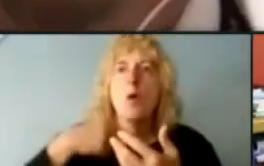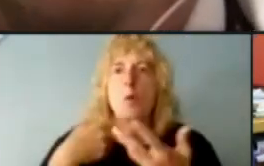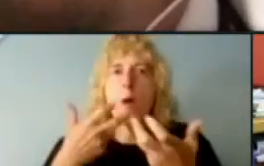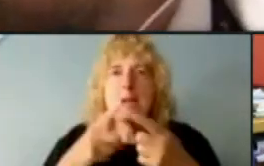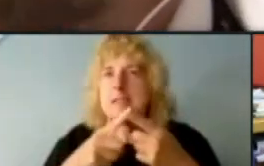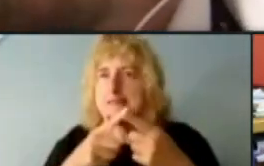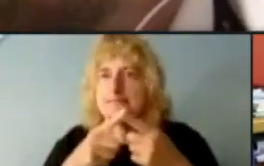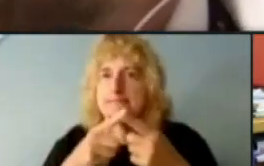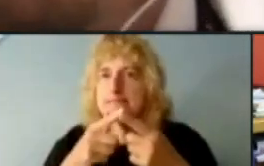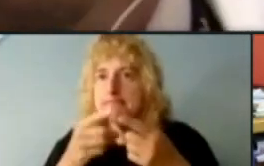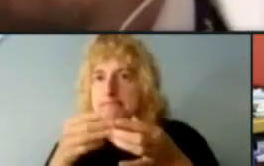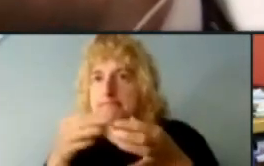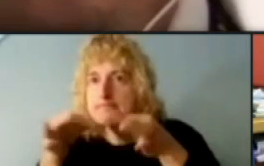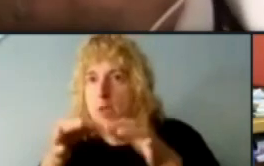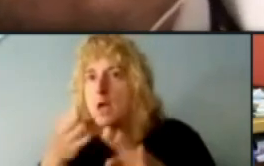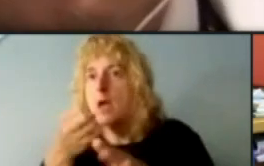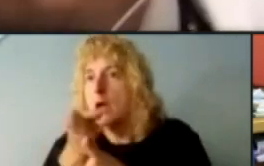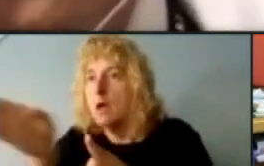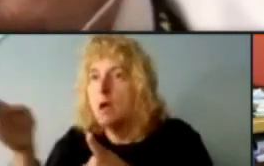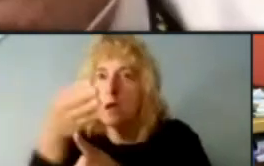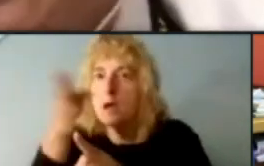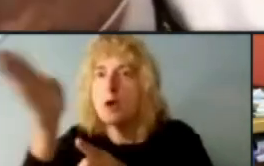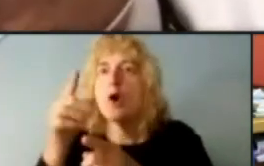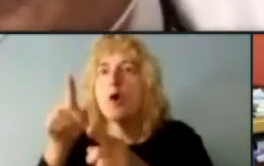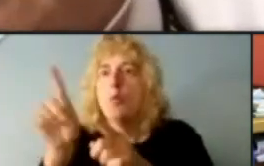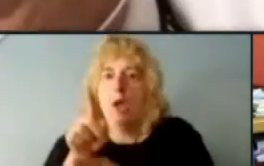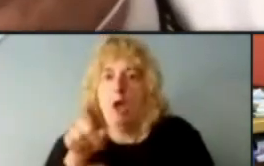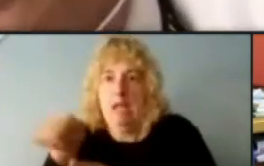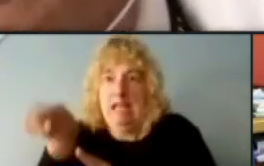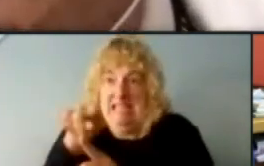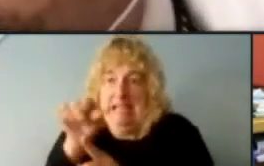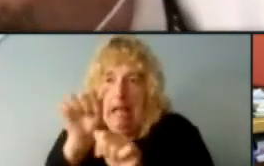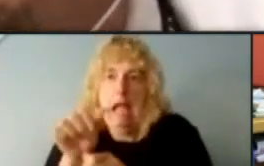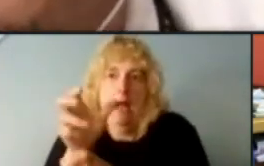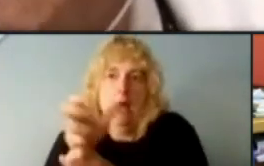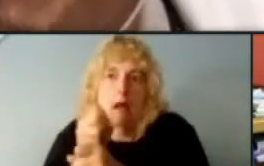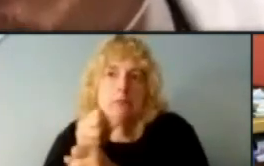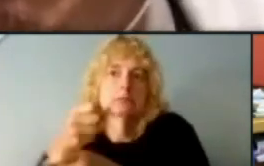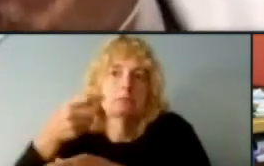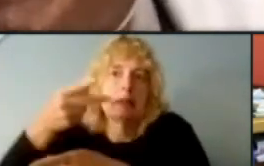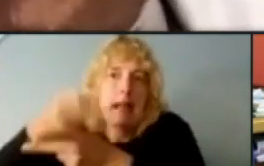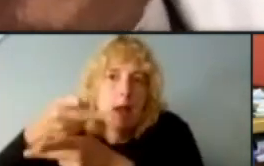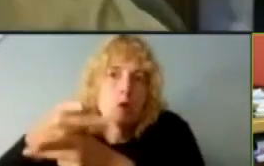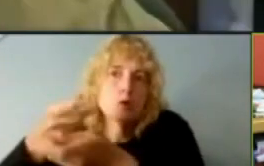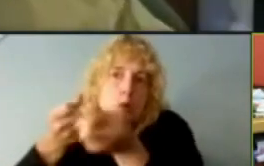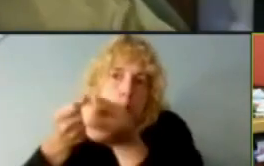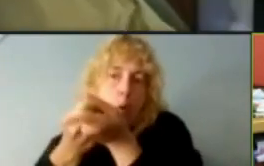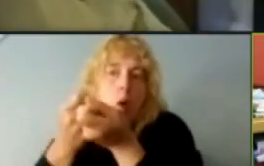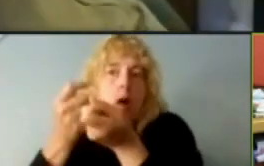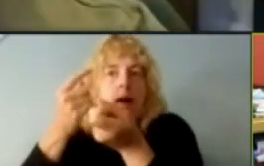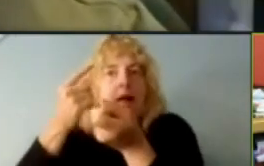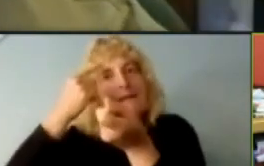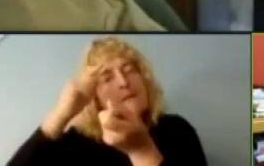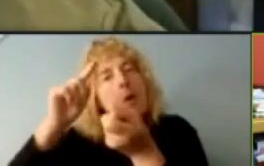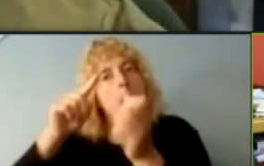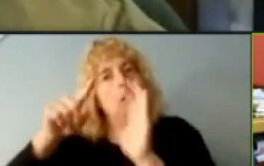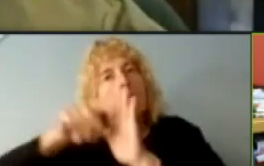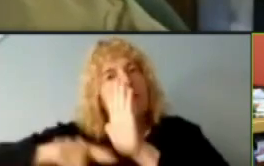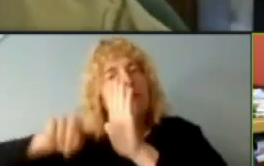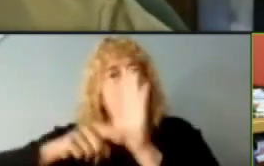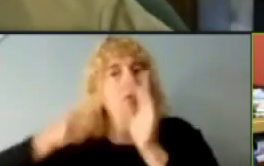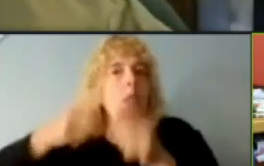receive care and support for whatever adverse outcomes may come up. That was the other question I had, was